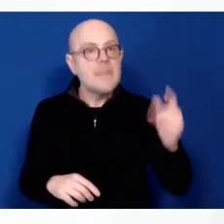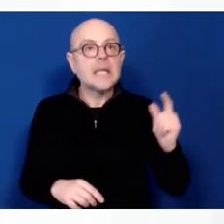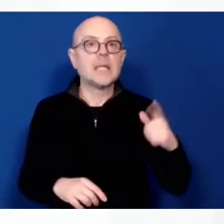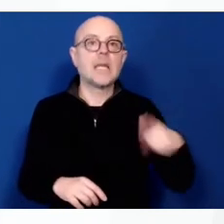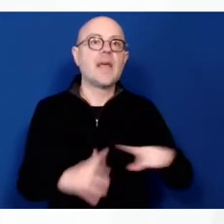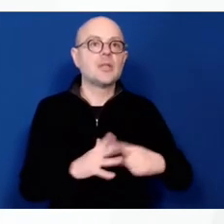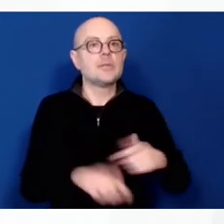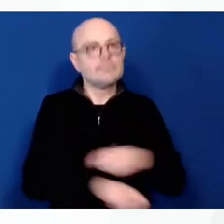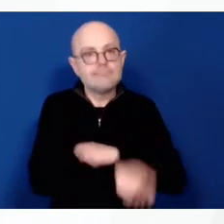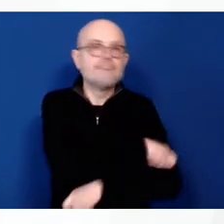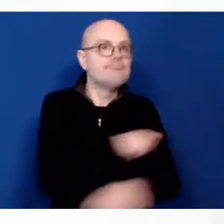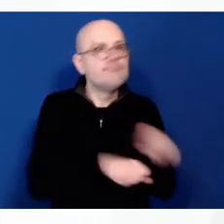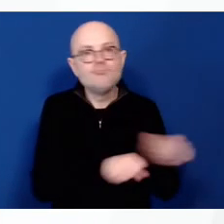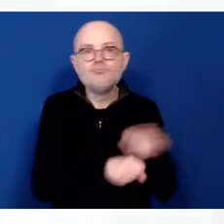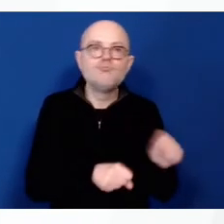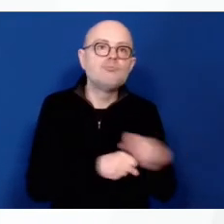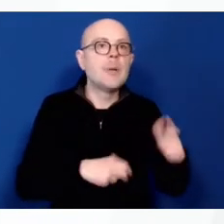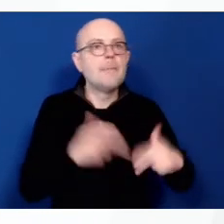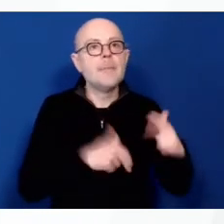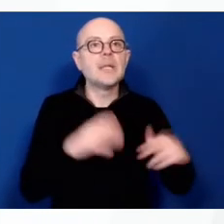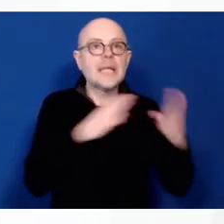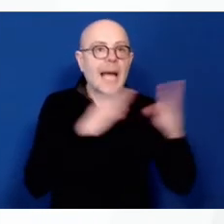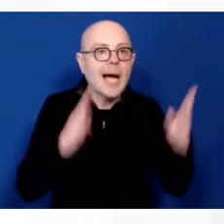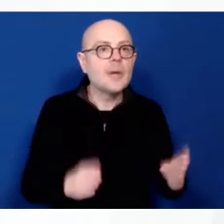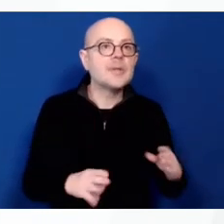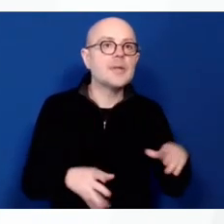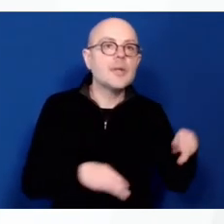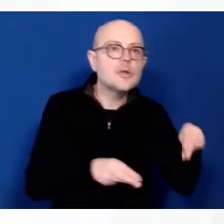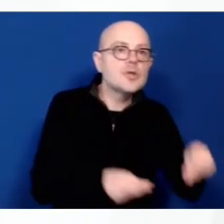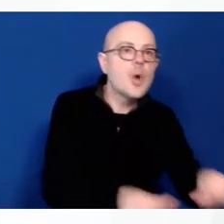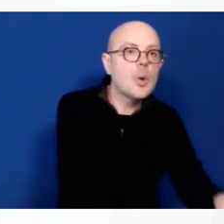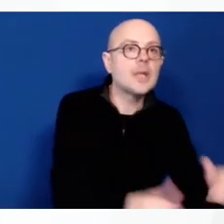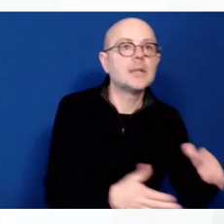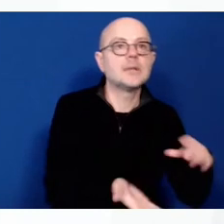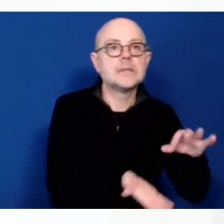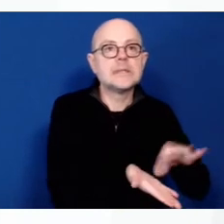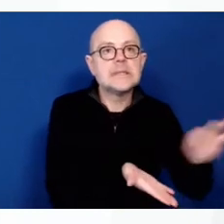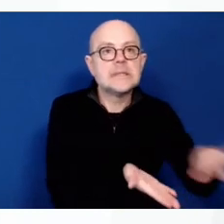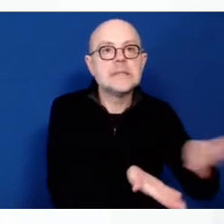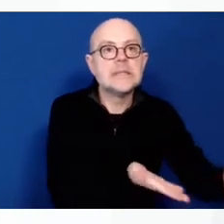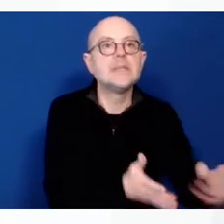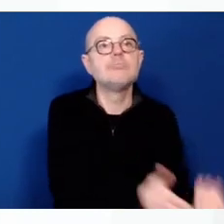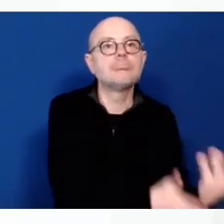shelter, sowing seeds, preparing for growth.